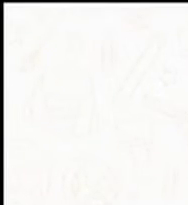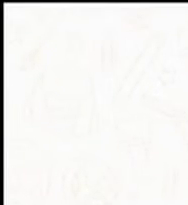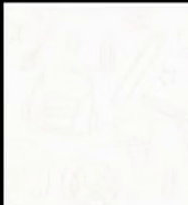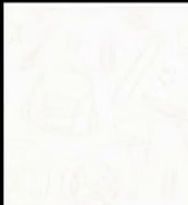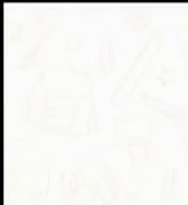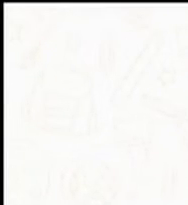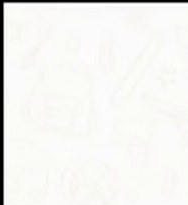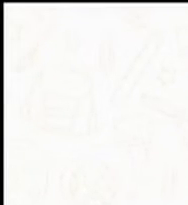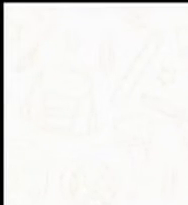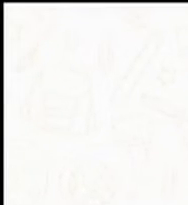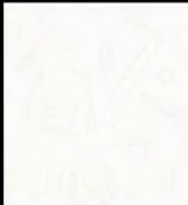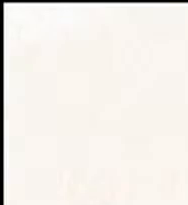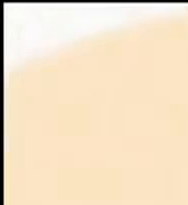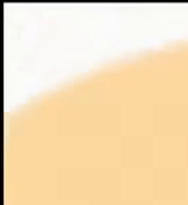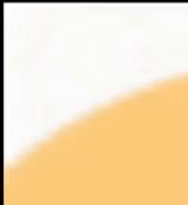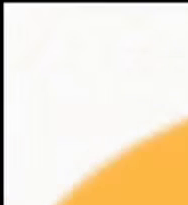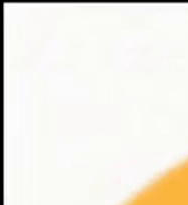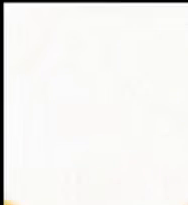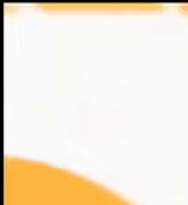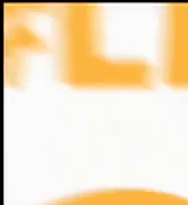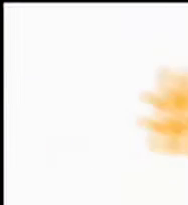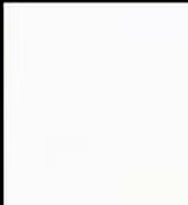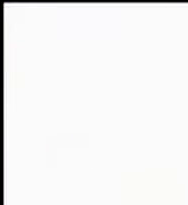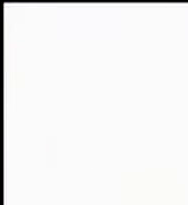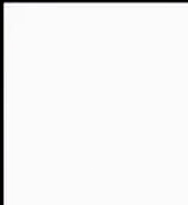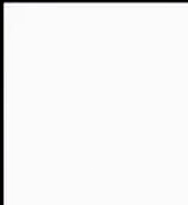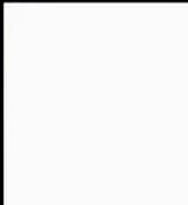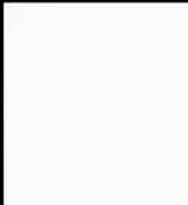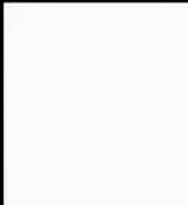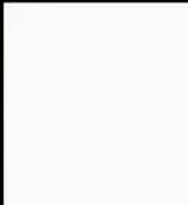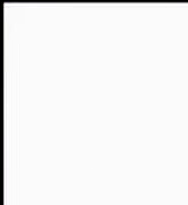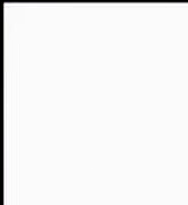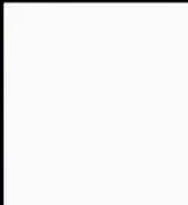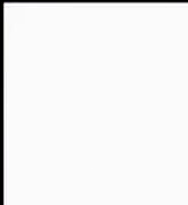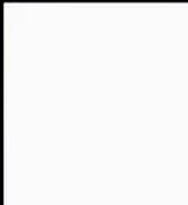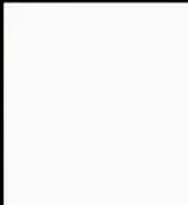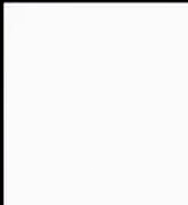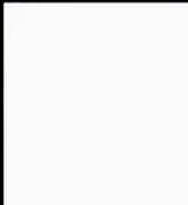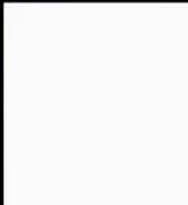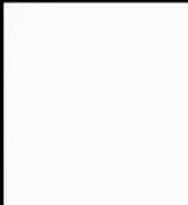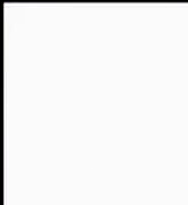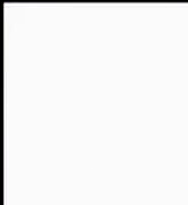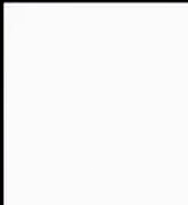to 555. Hashtag #LearnOn1. Invite learning in.